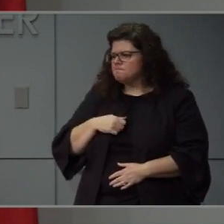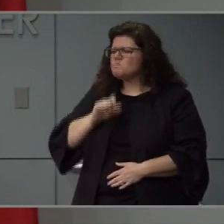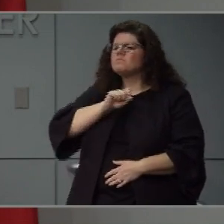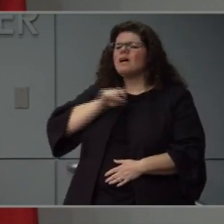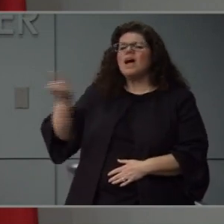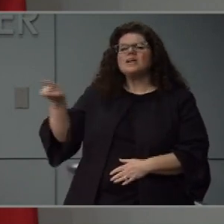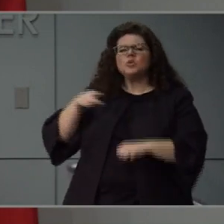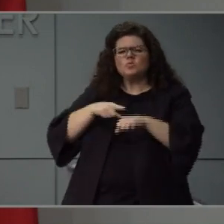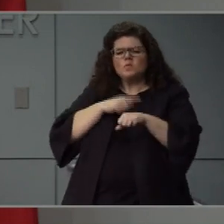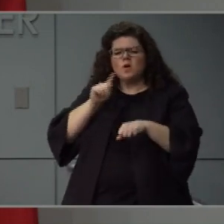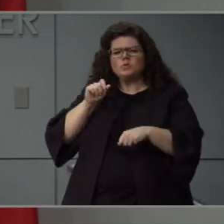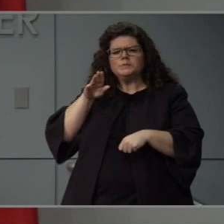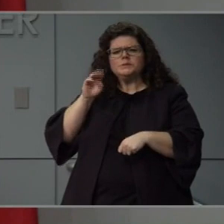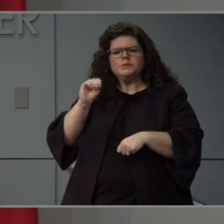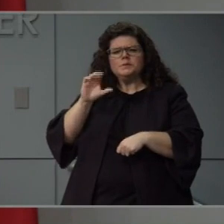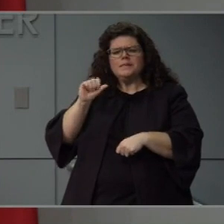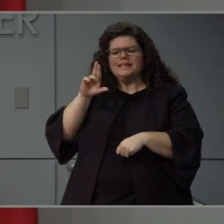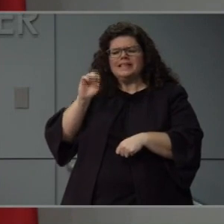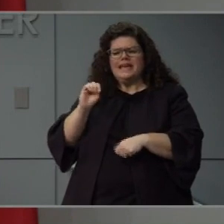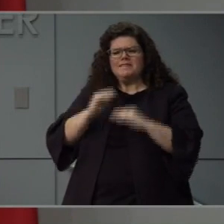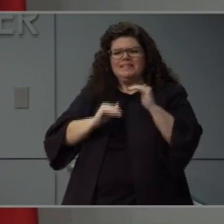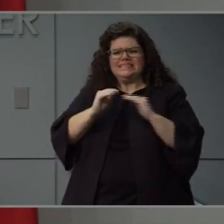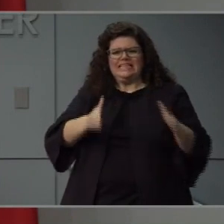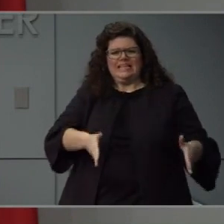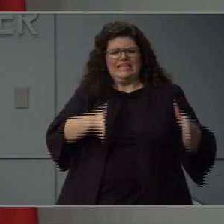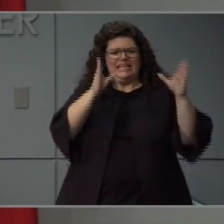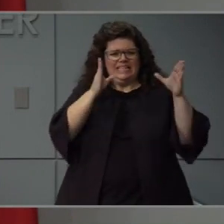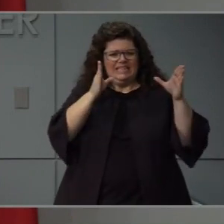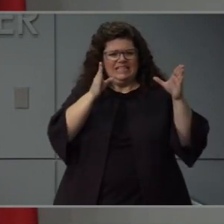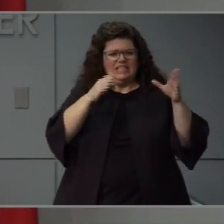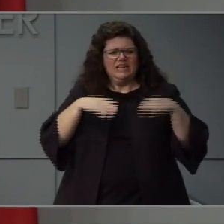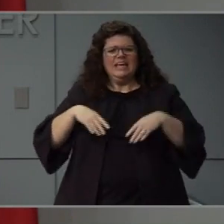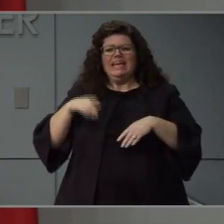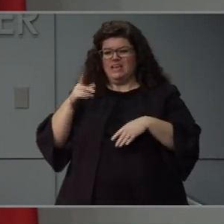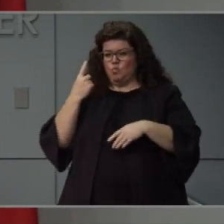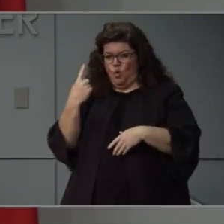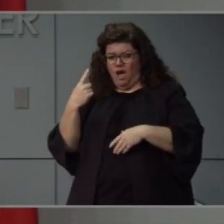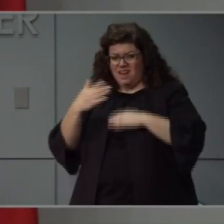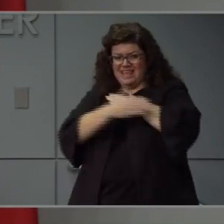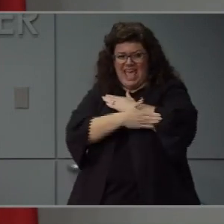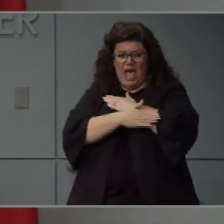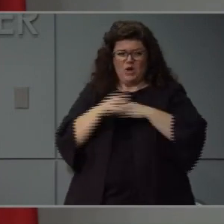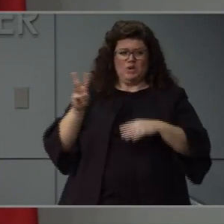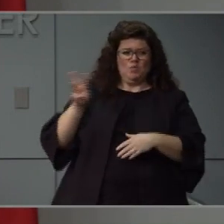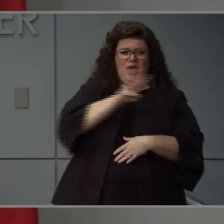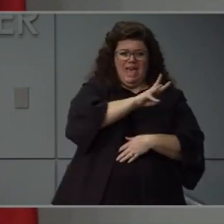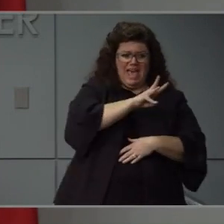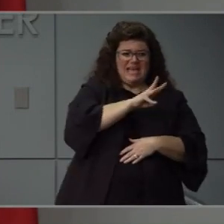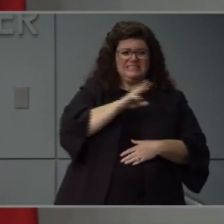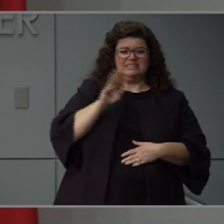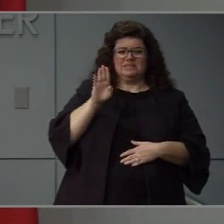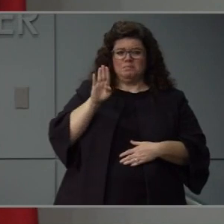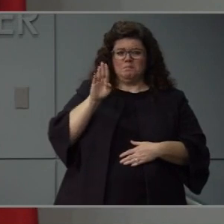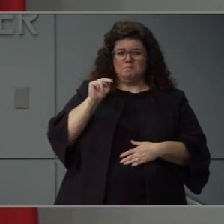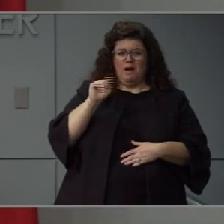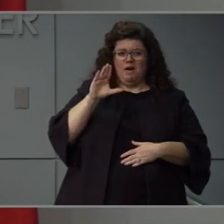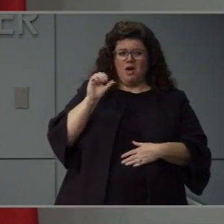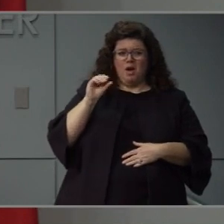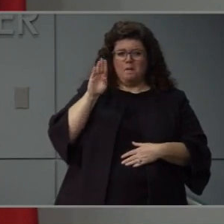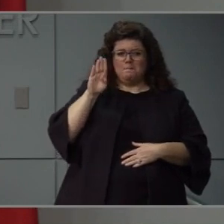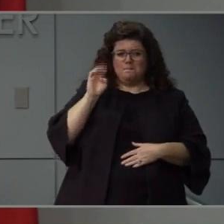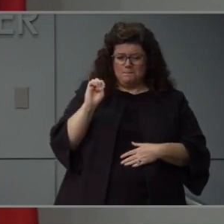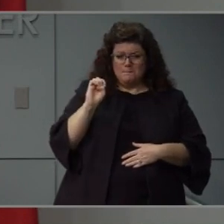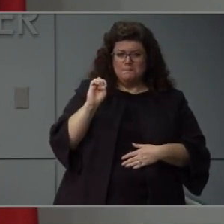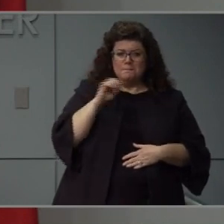care facilities. During the Buncombe County press briefing yesterday, they had mentioned that they